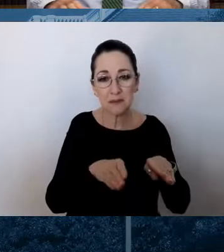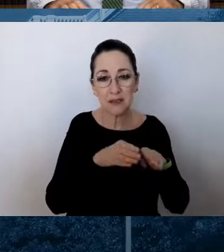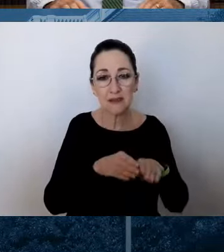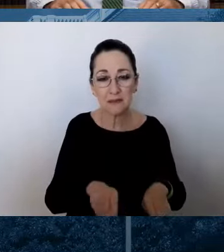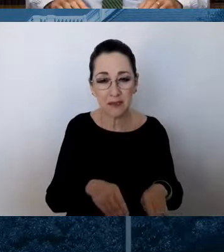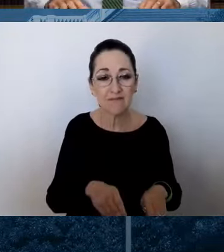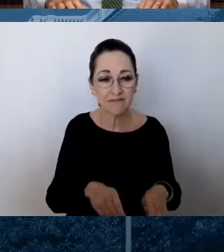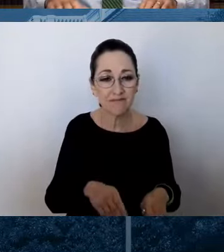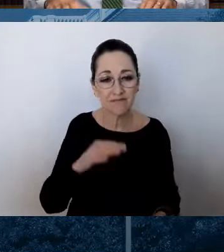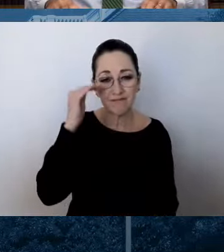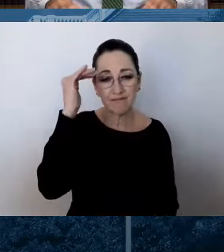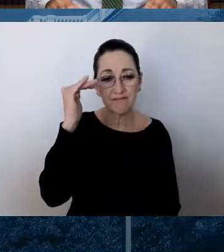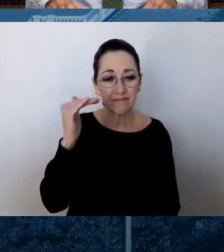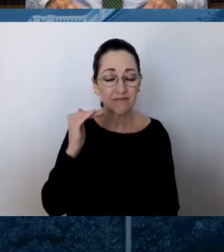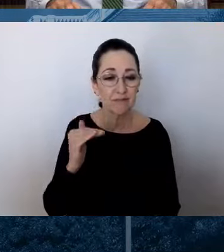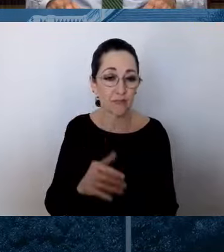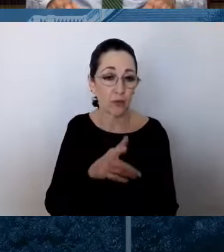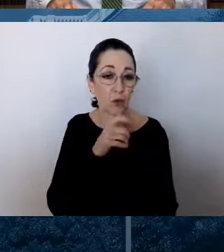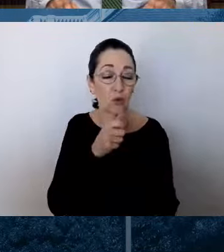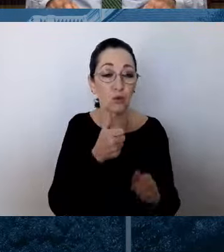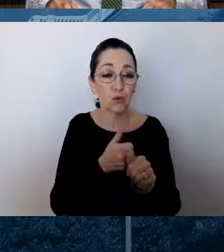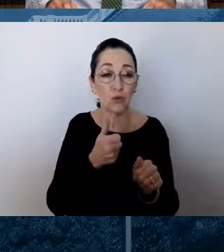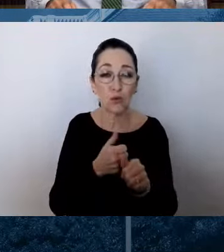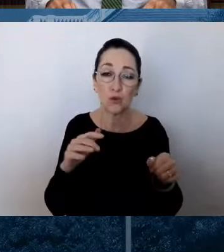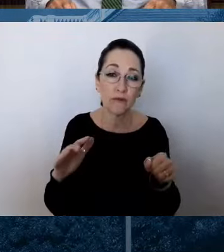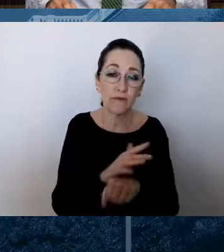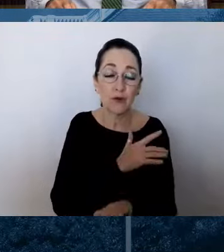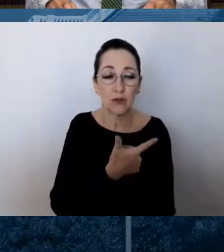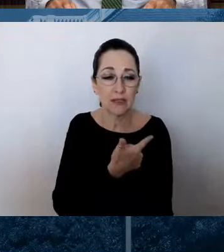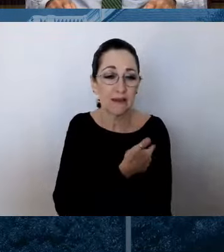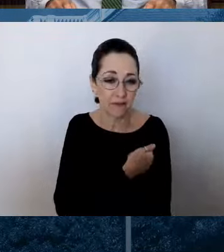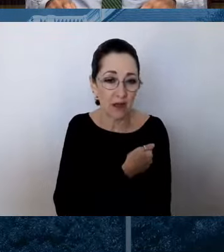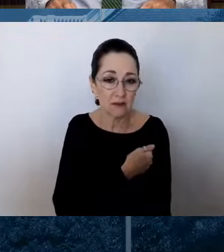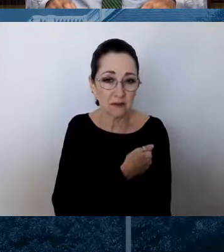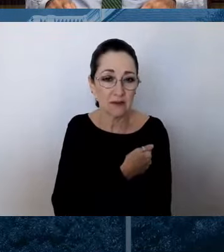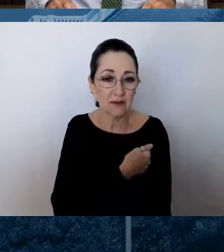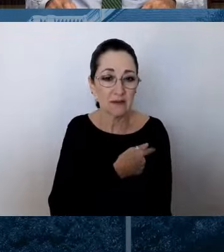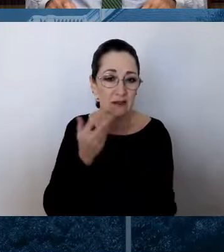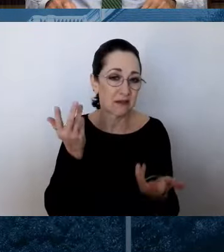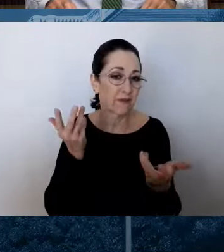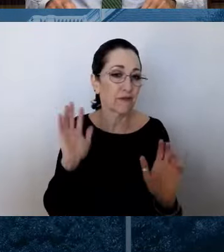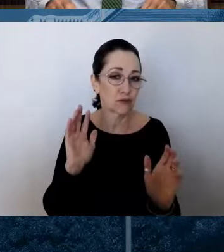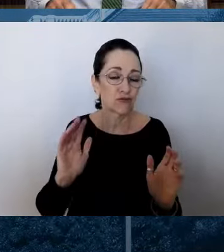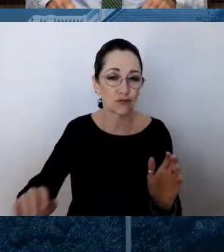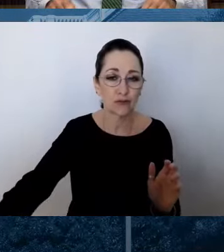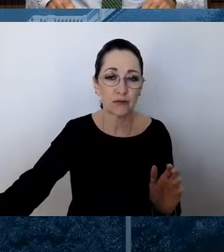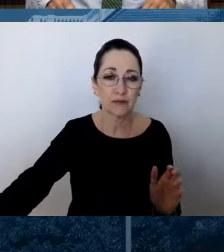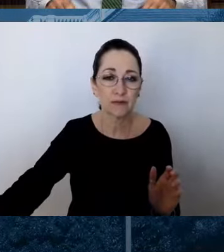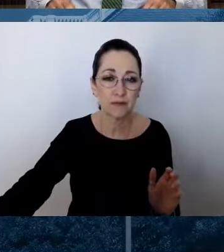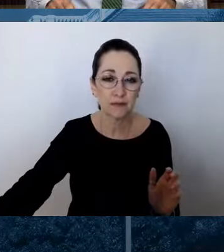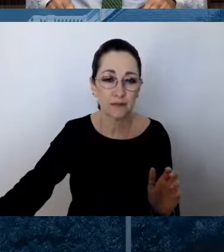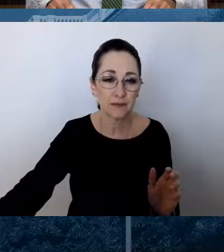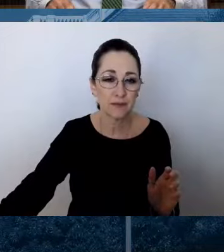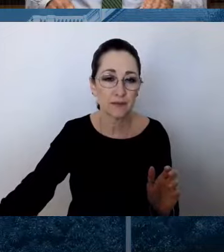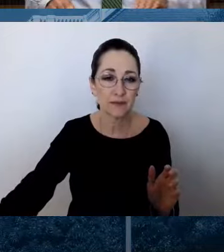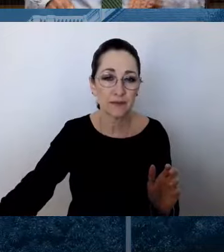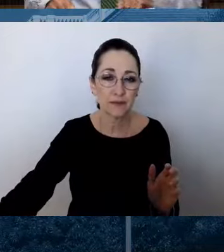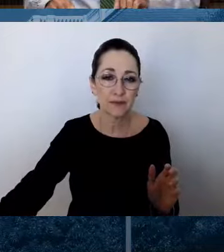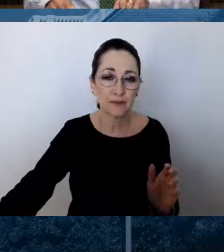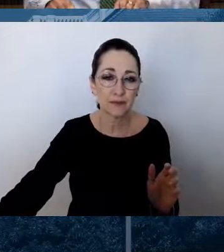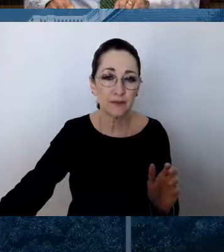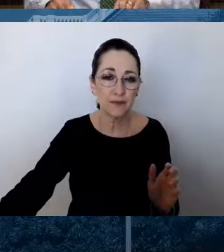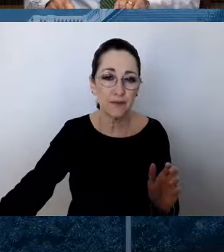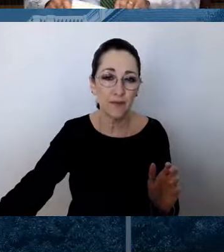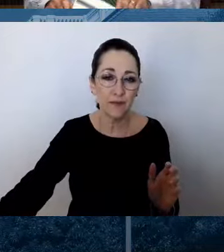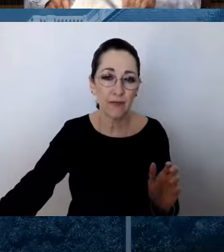and older who are fully vaccinated. So at least two shots. We'll talk about the